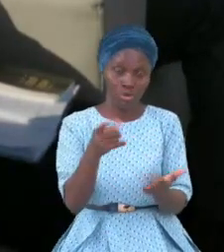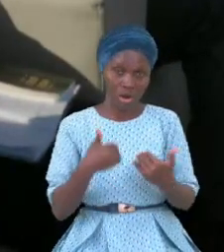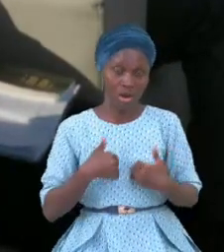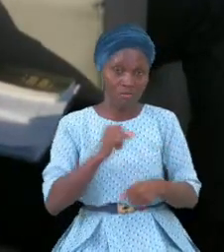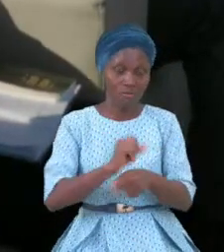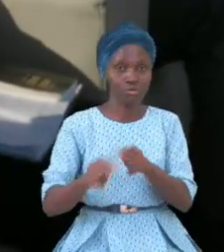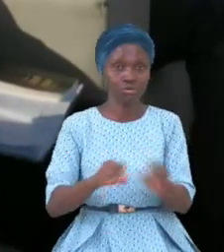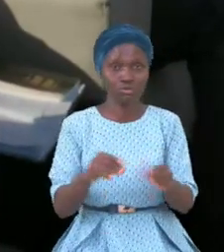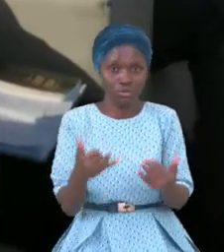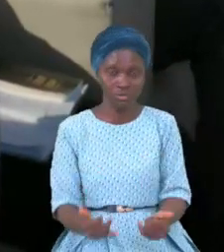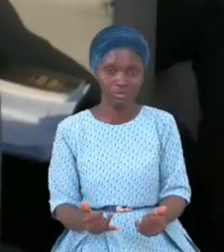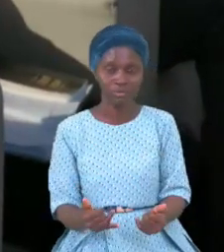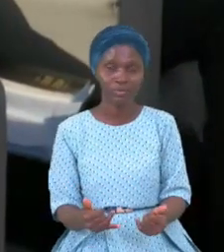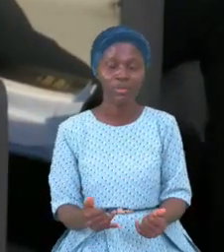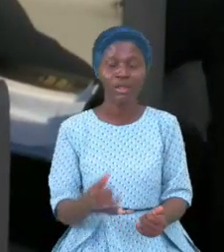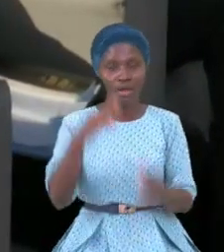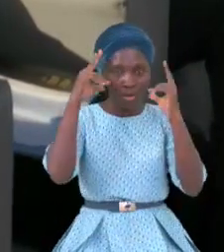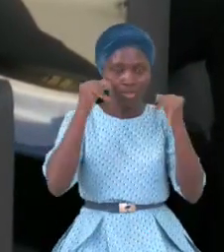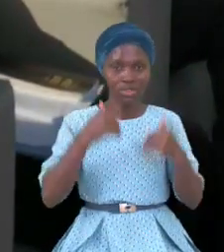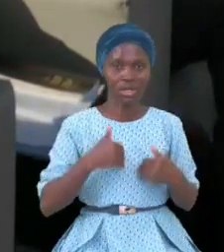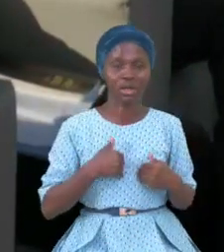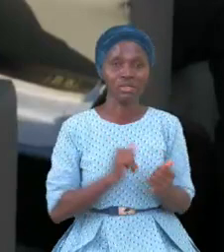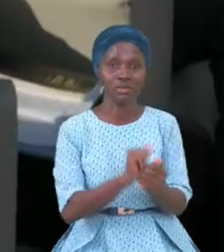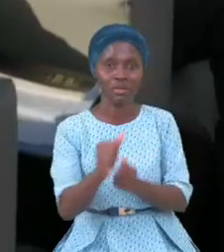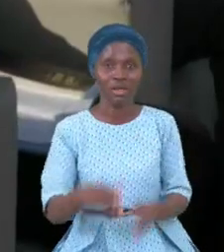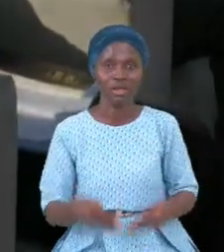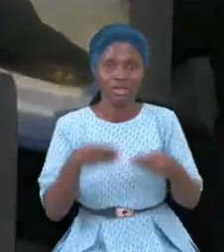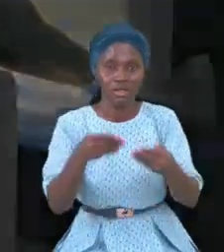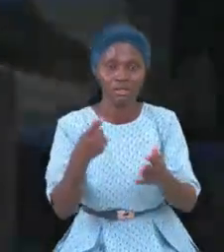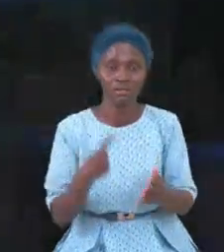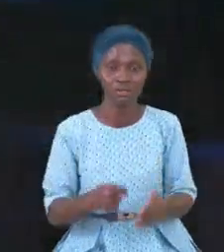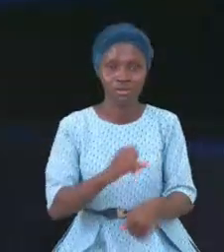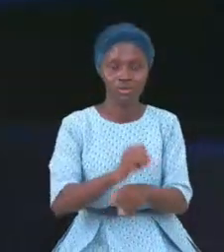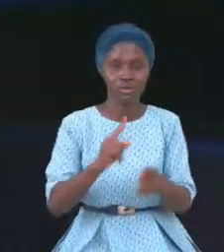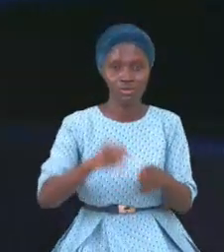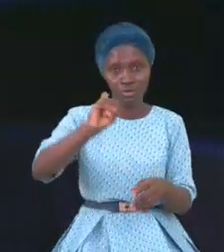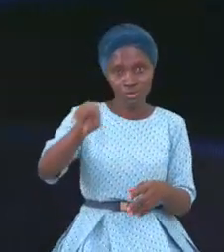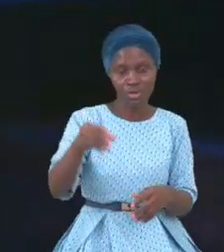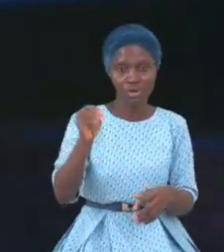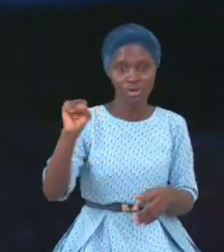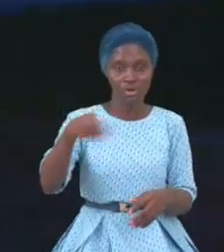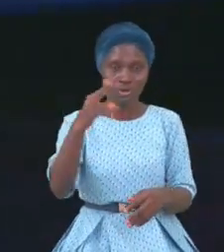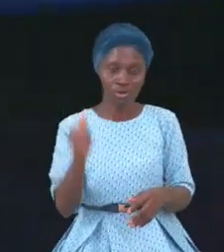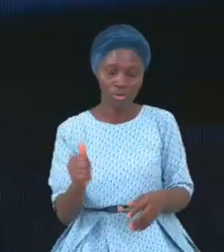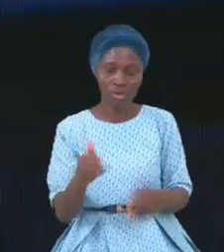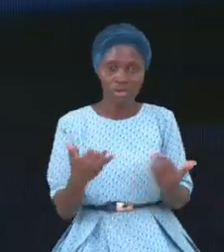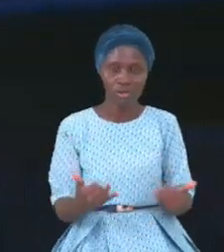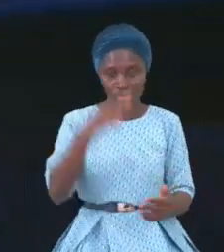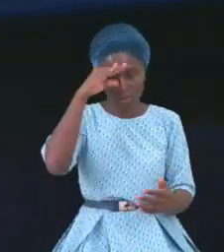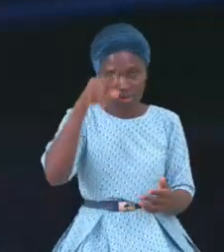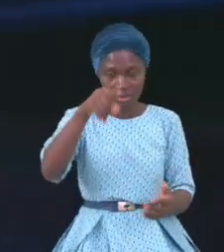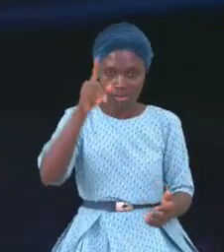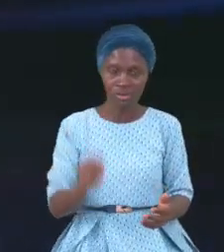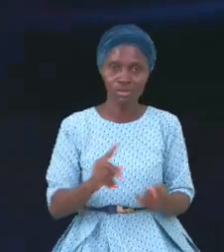baton on to Joshua. He was now to arise and do something and complete the work. It